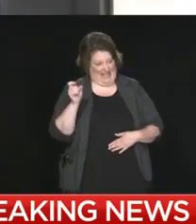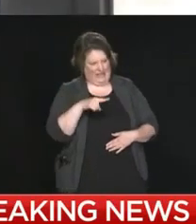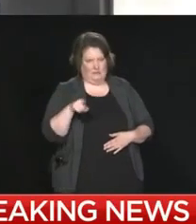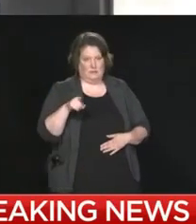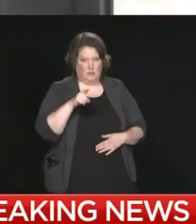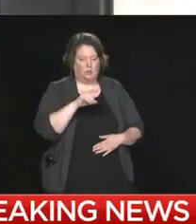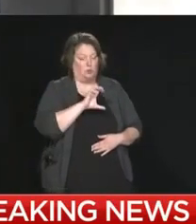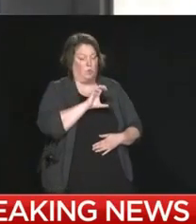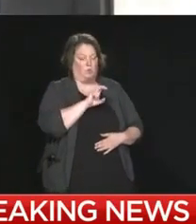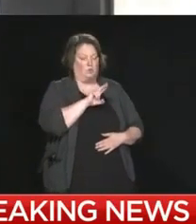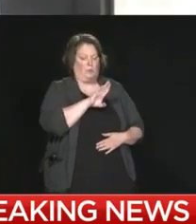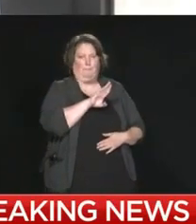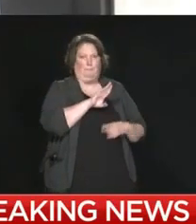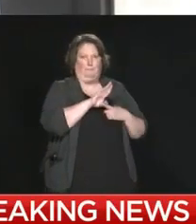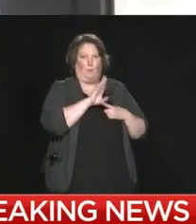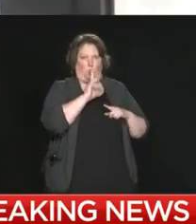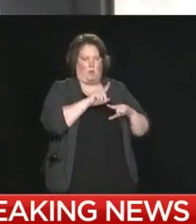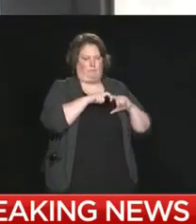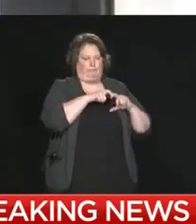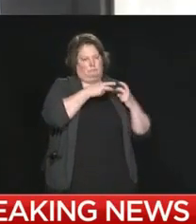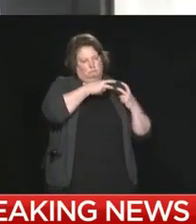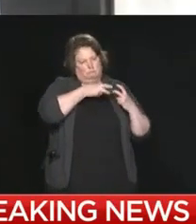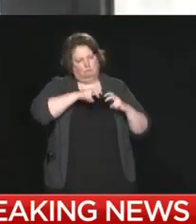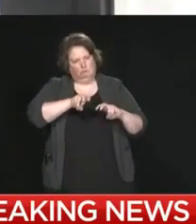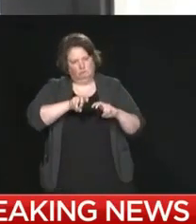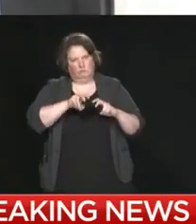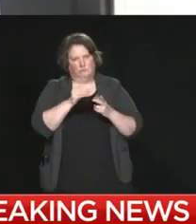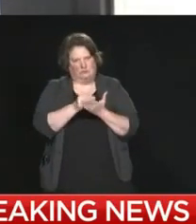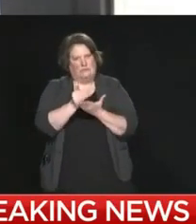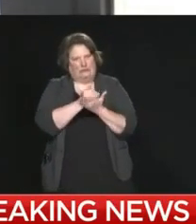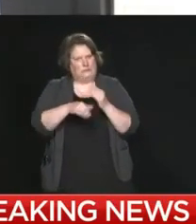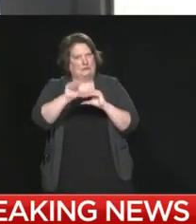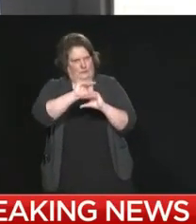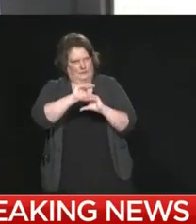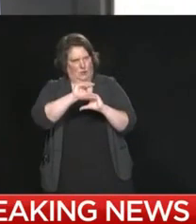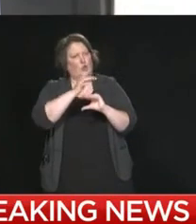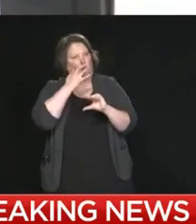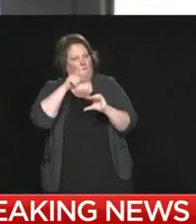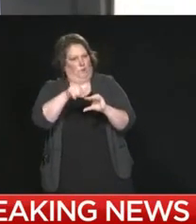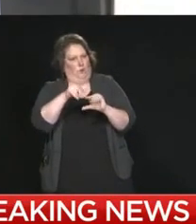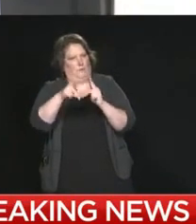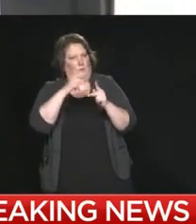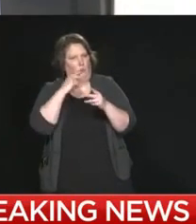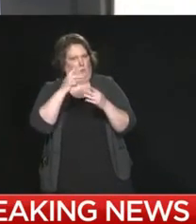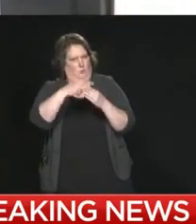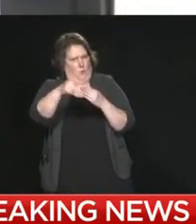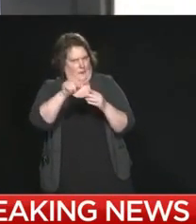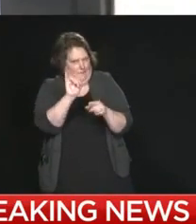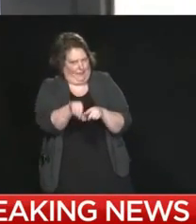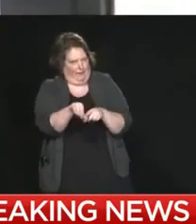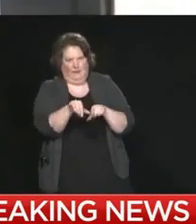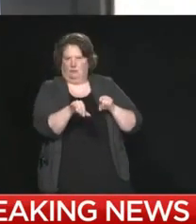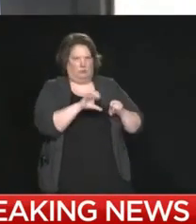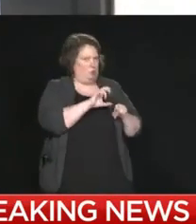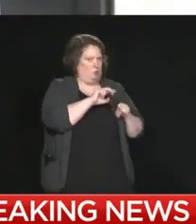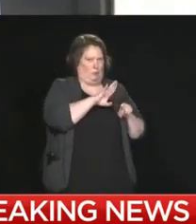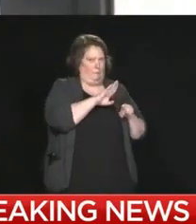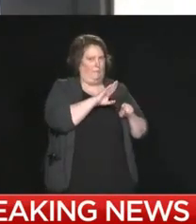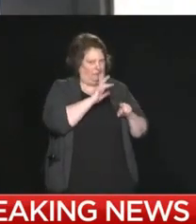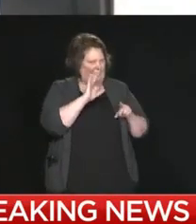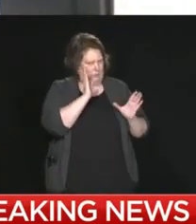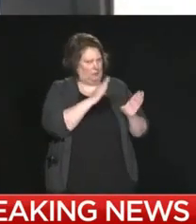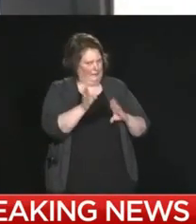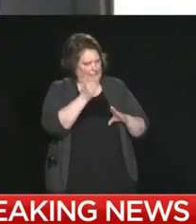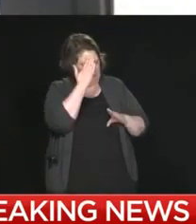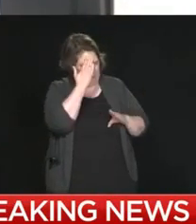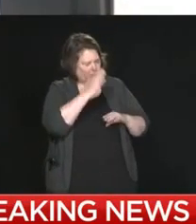subsidy, I understand that this is the intention. This hasn't really worked up until now. Do you have a